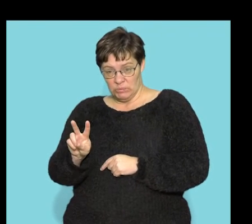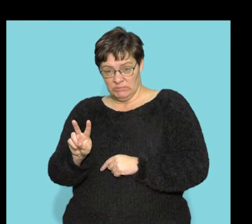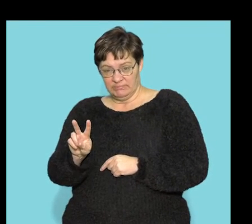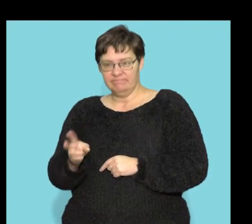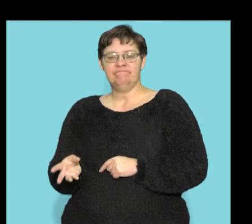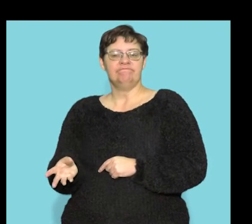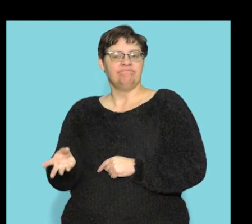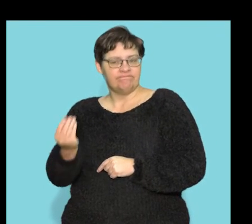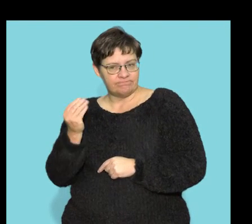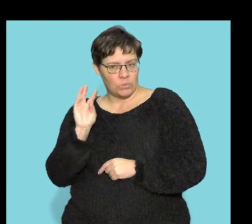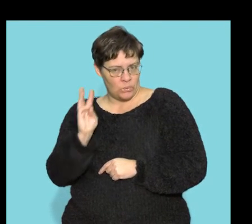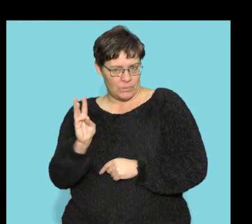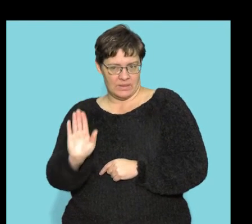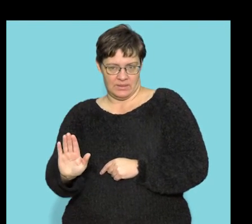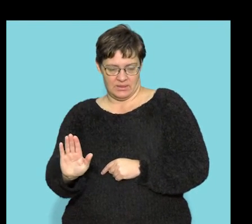get